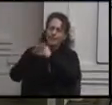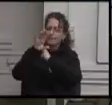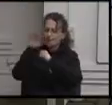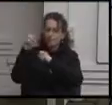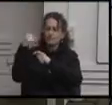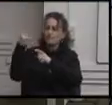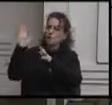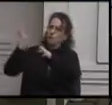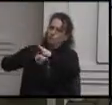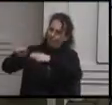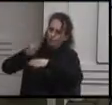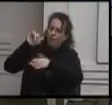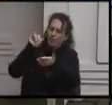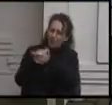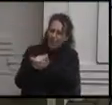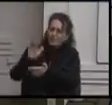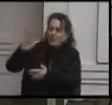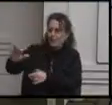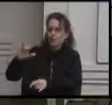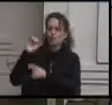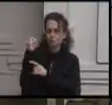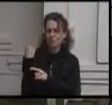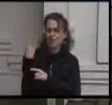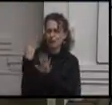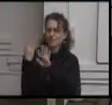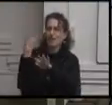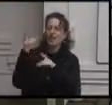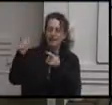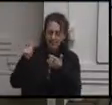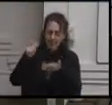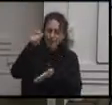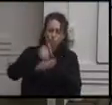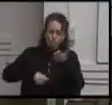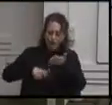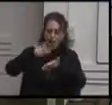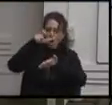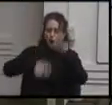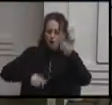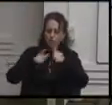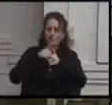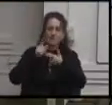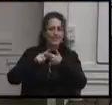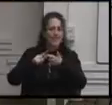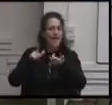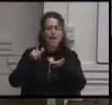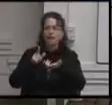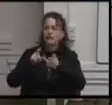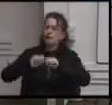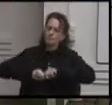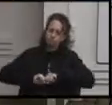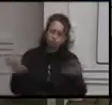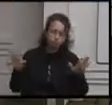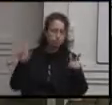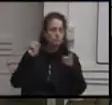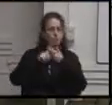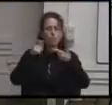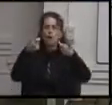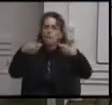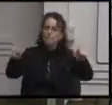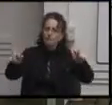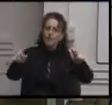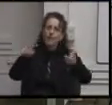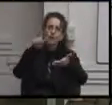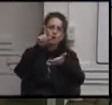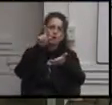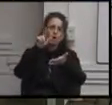is responsible for placing articles in national media to then place that, and they literally shop it around. So you're bribing